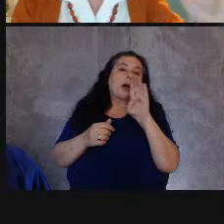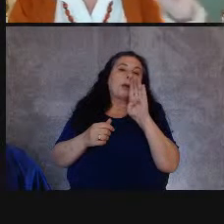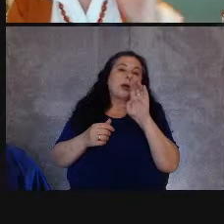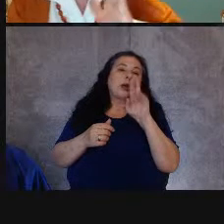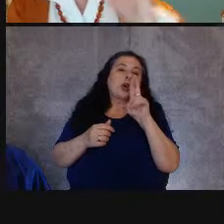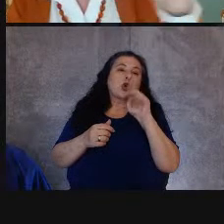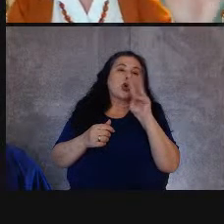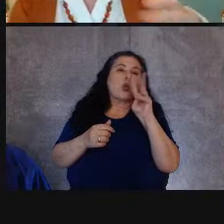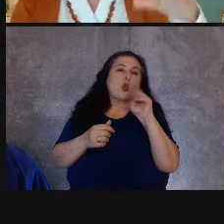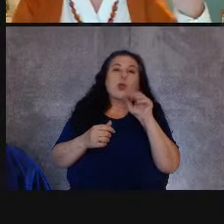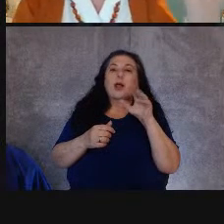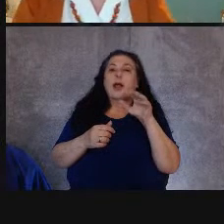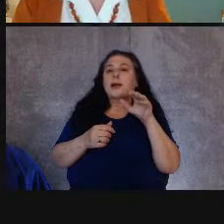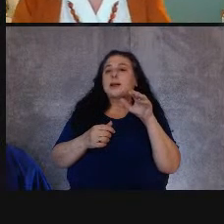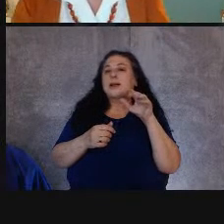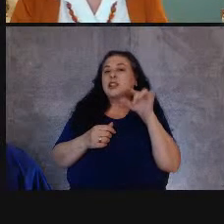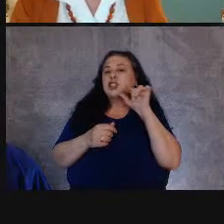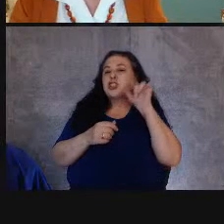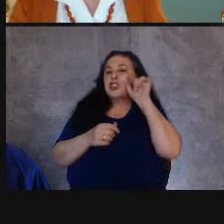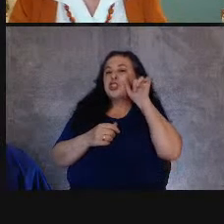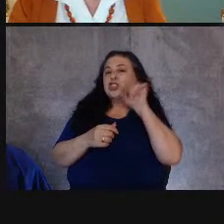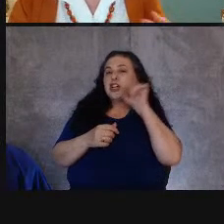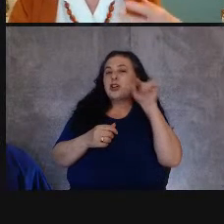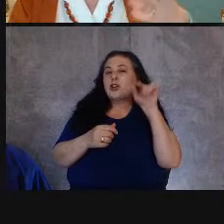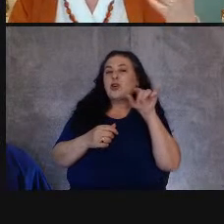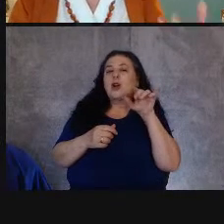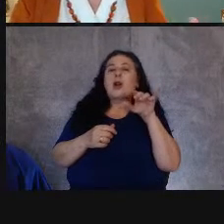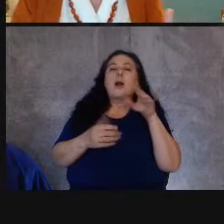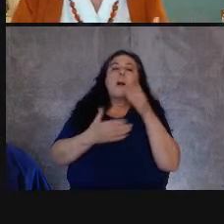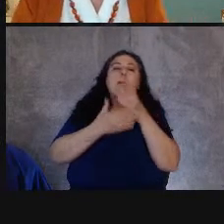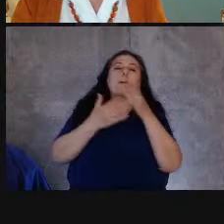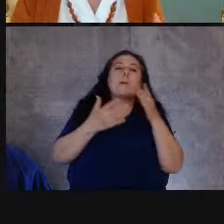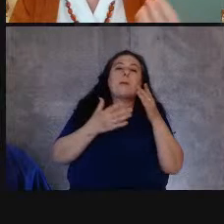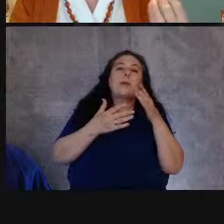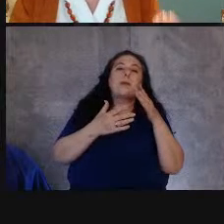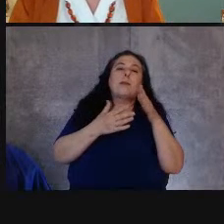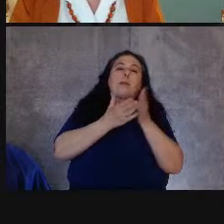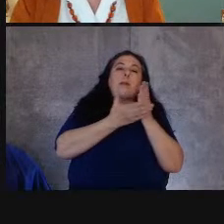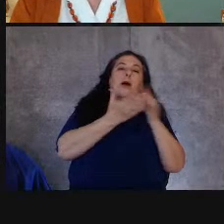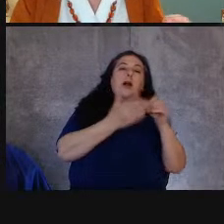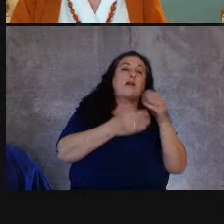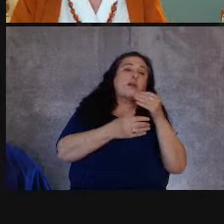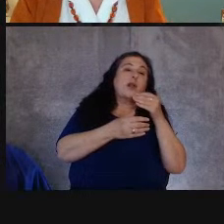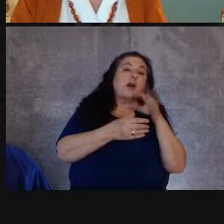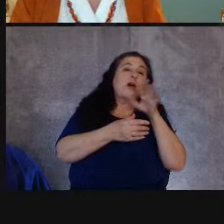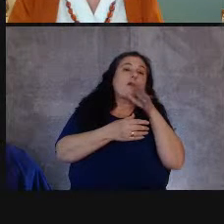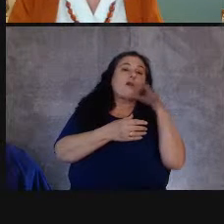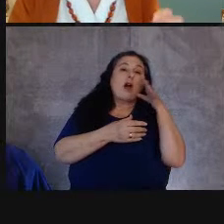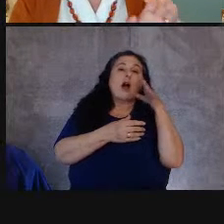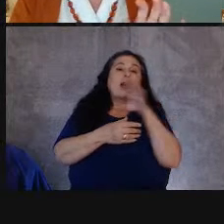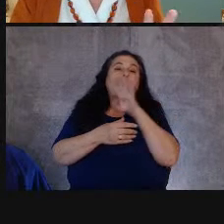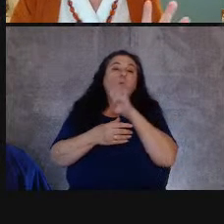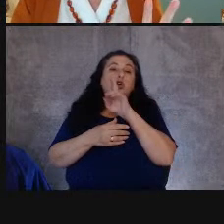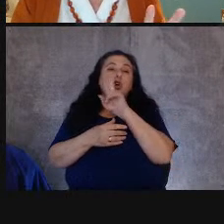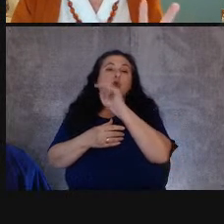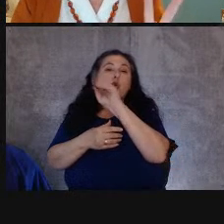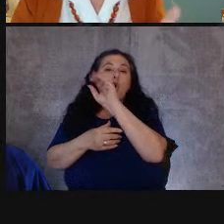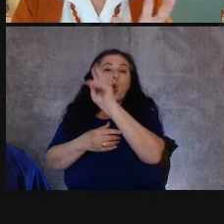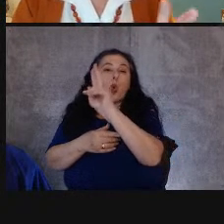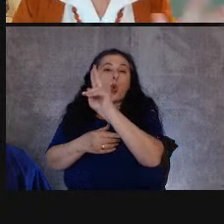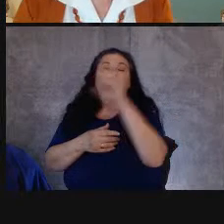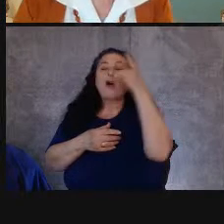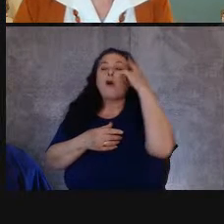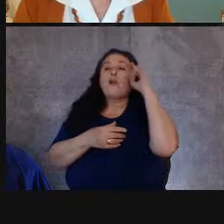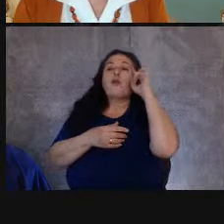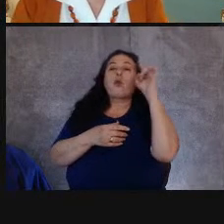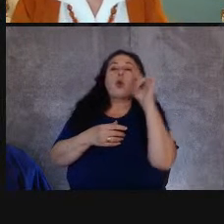gendered extension of the farm bureaus. And just like the farm bureaus were intended to take kind of